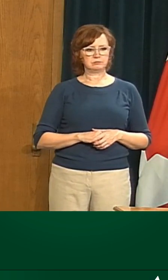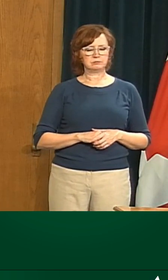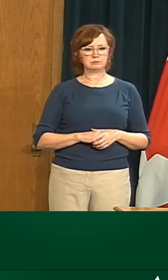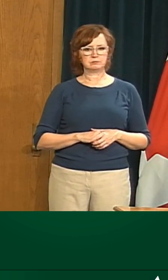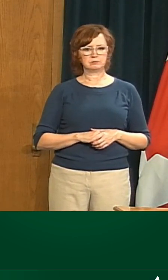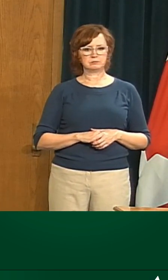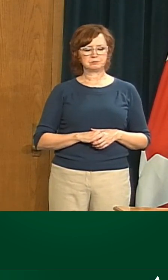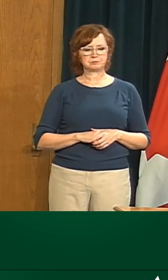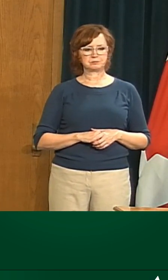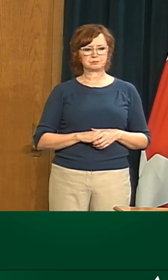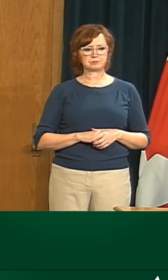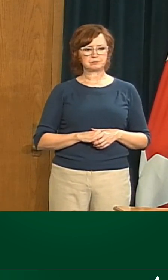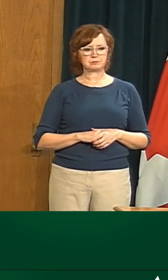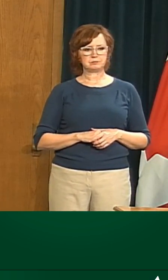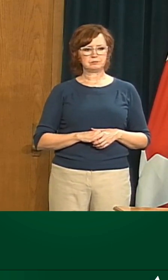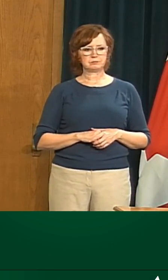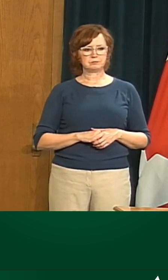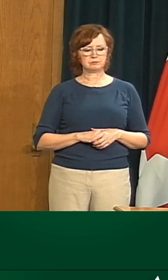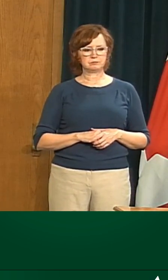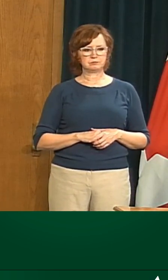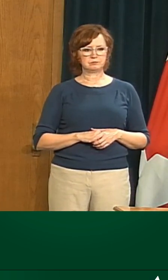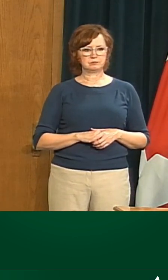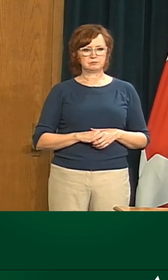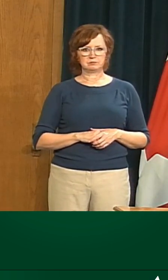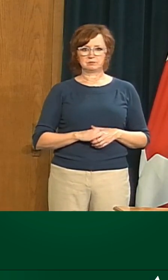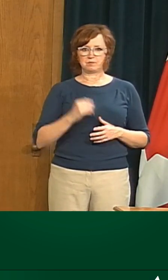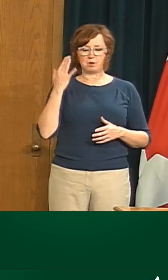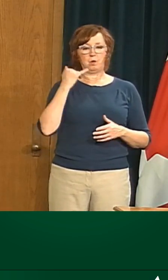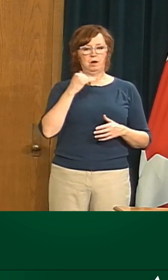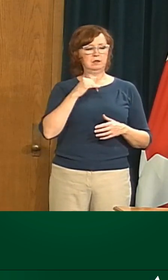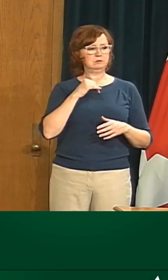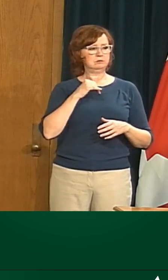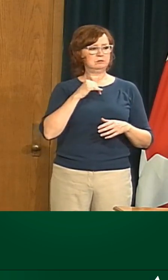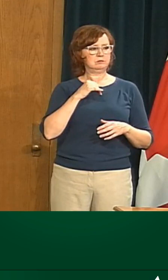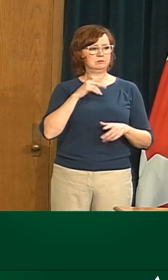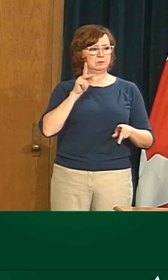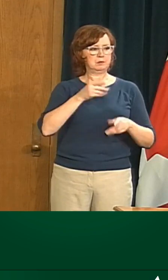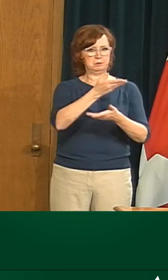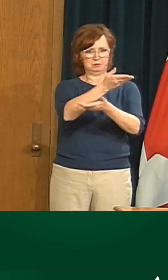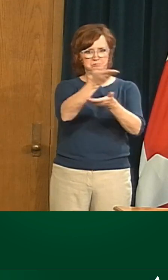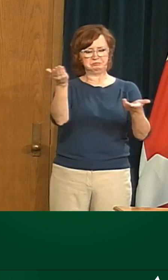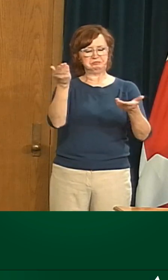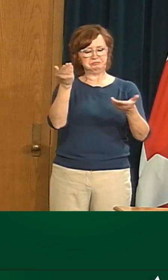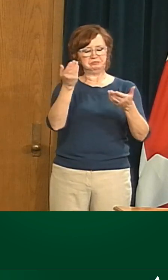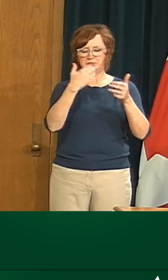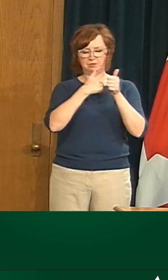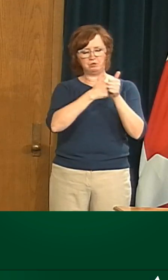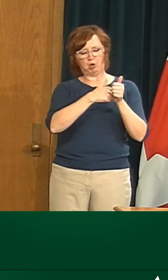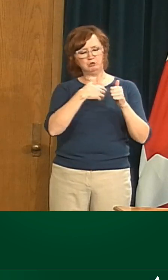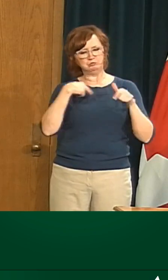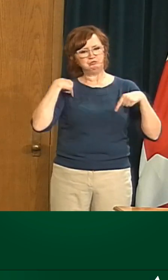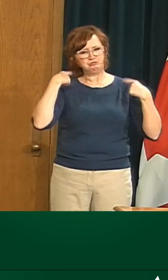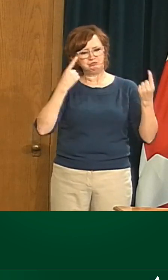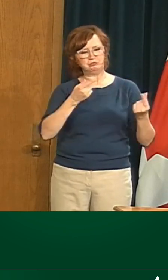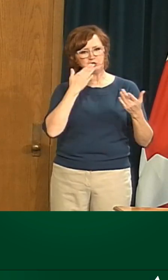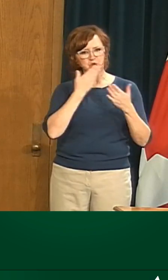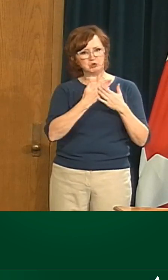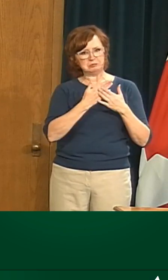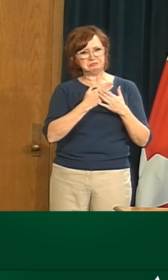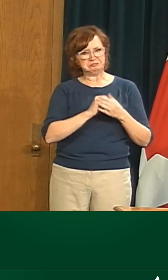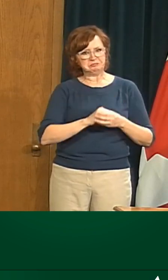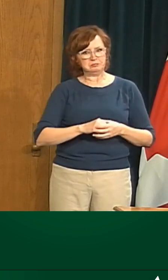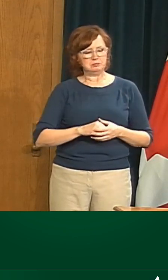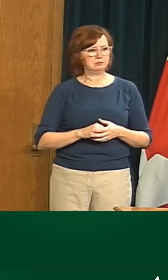certainly is because of what individuals have done in this province. Follow up, Arthur? Yeah. when we